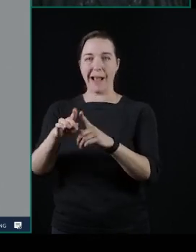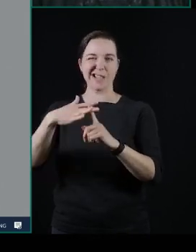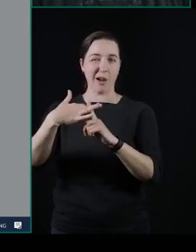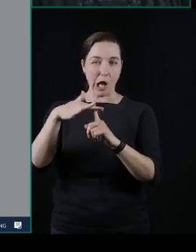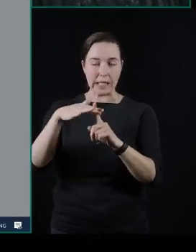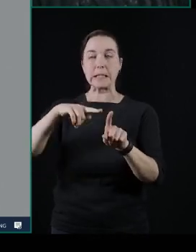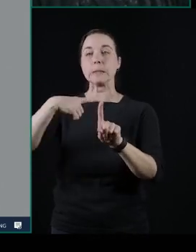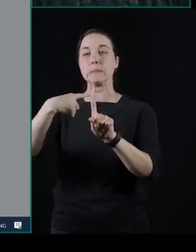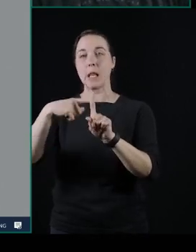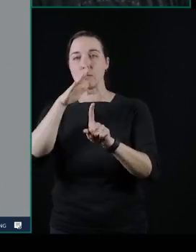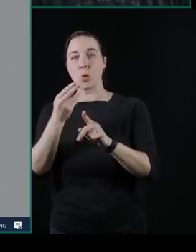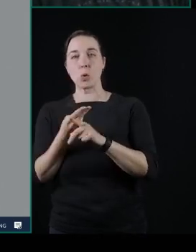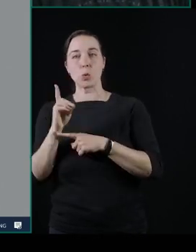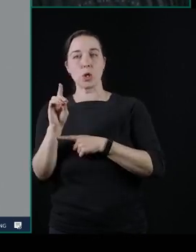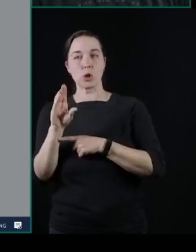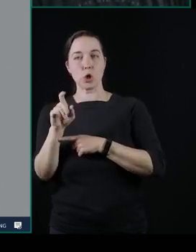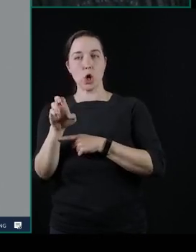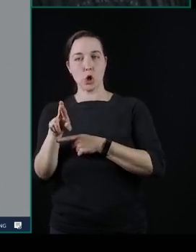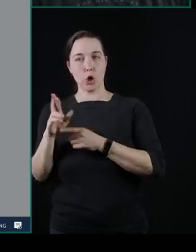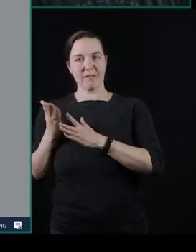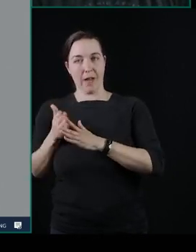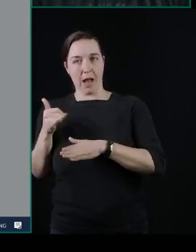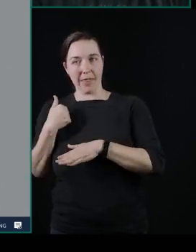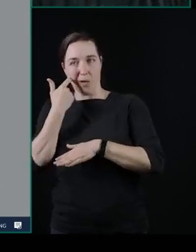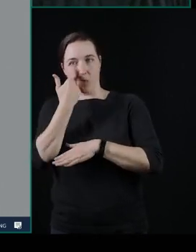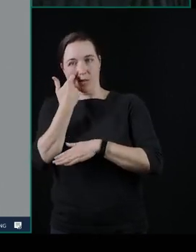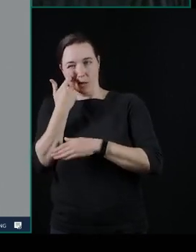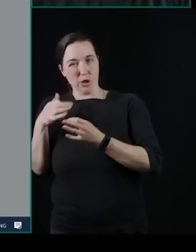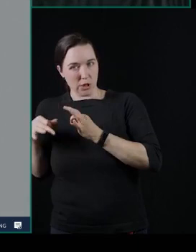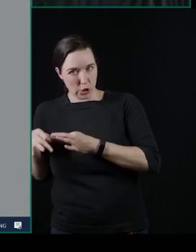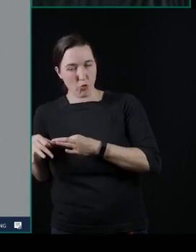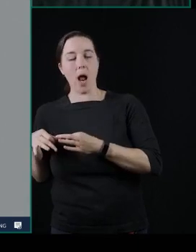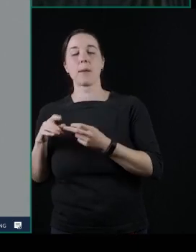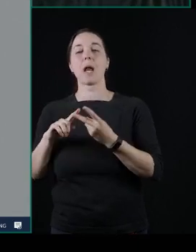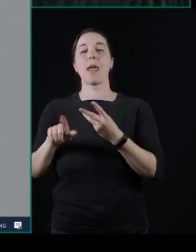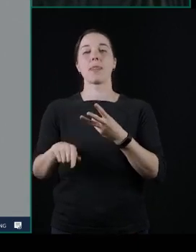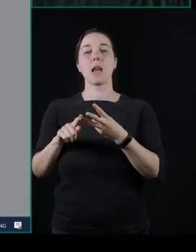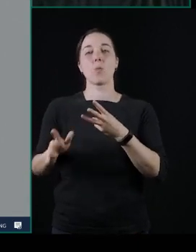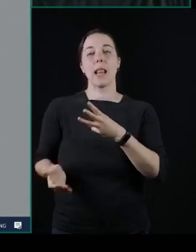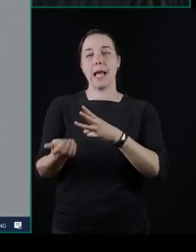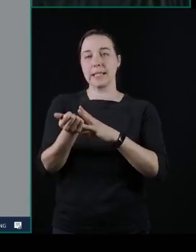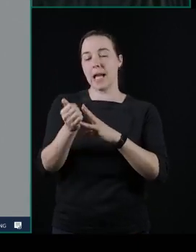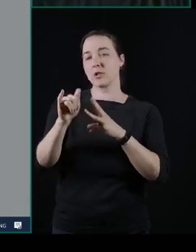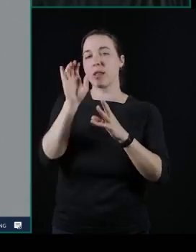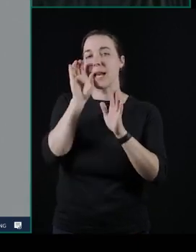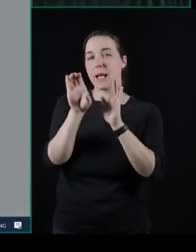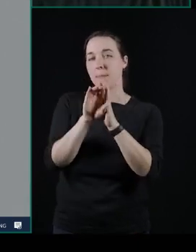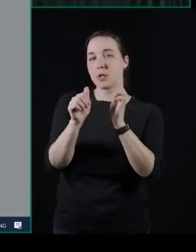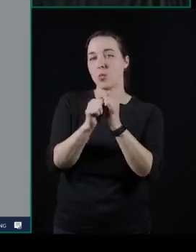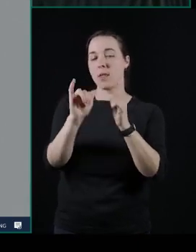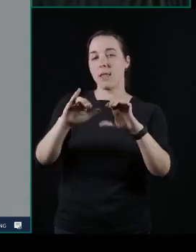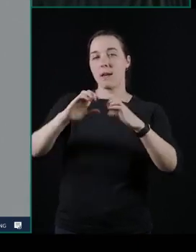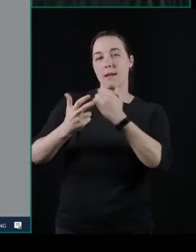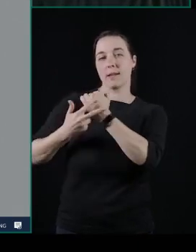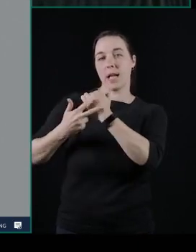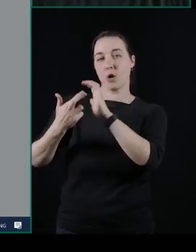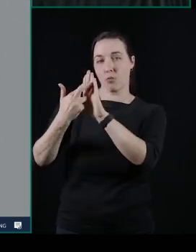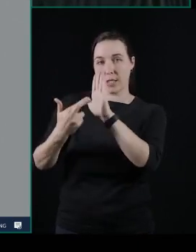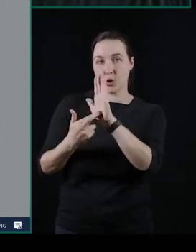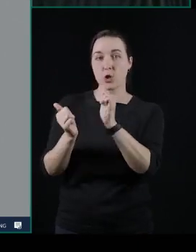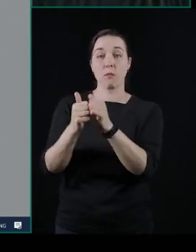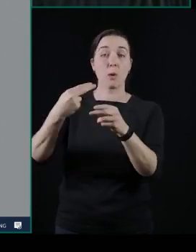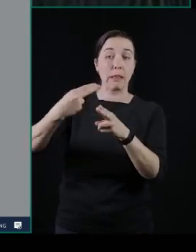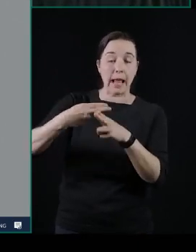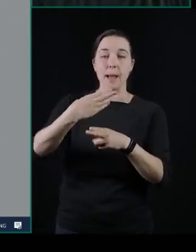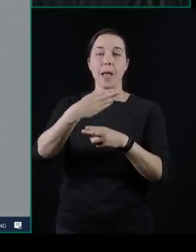the context, plus we're going to use the Docker file that we just described. And then we're going to tag the image with the container registry,